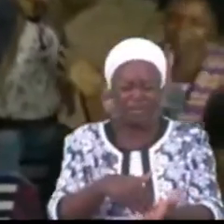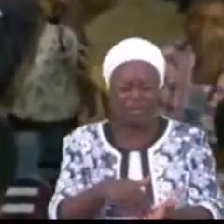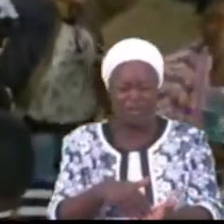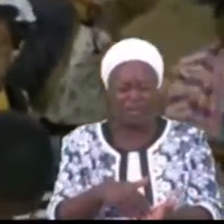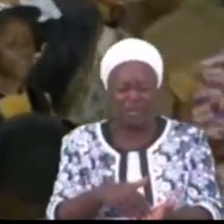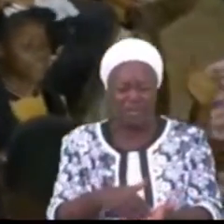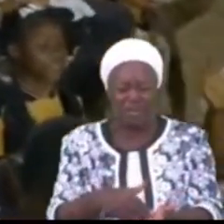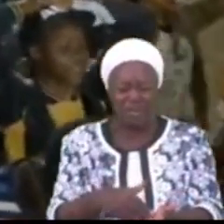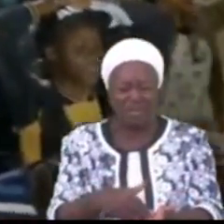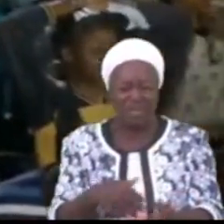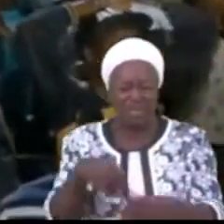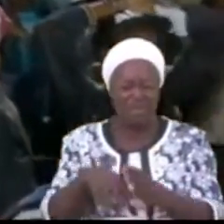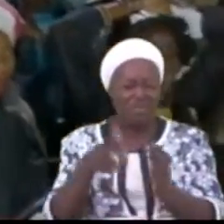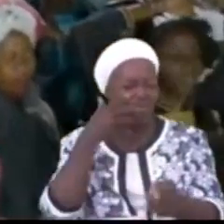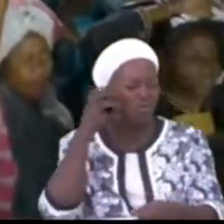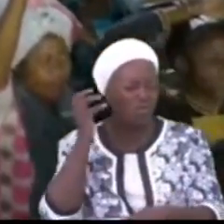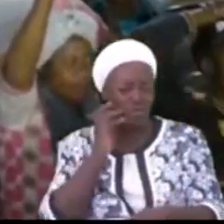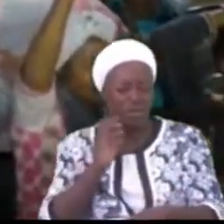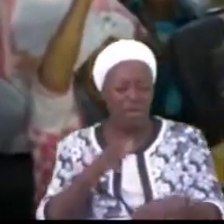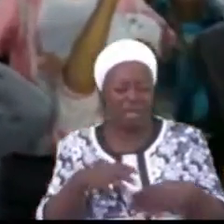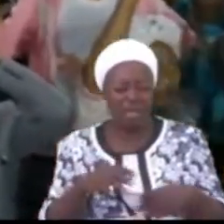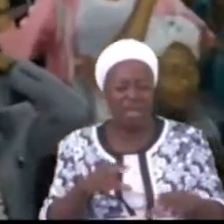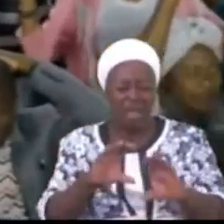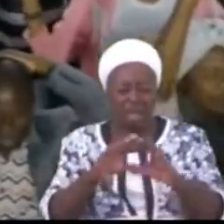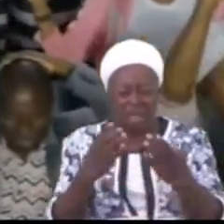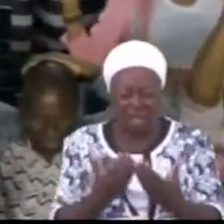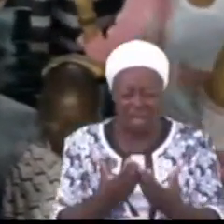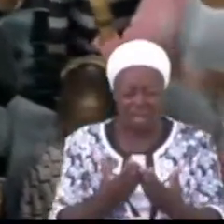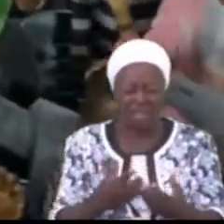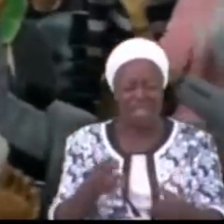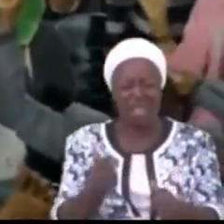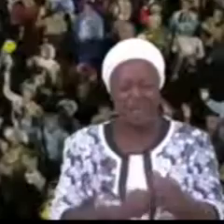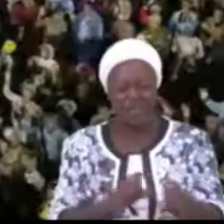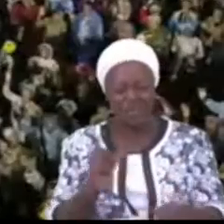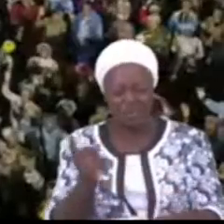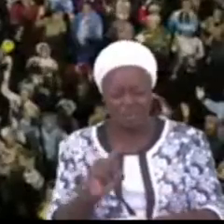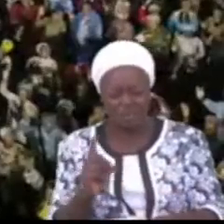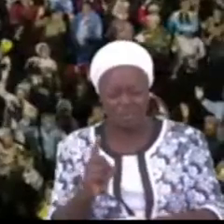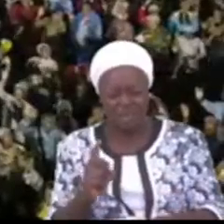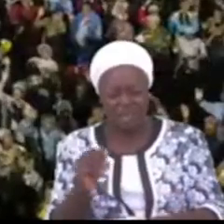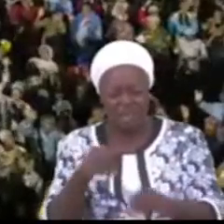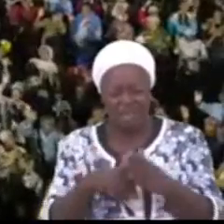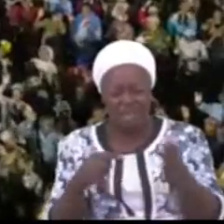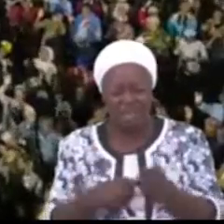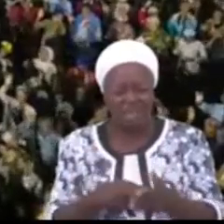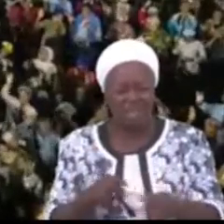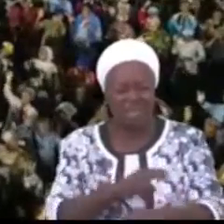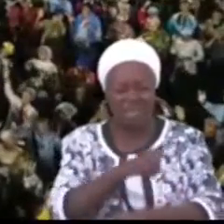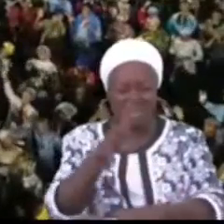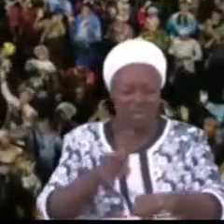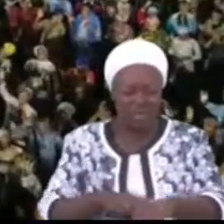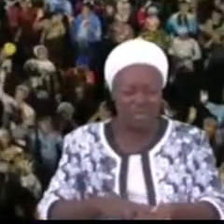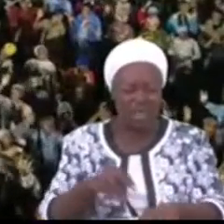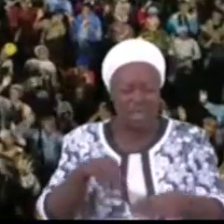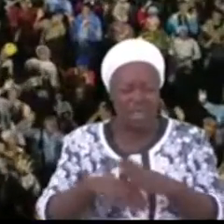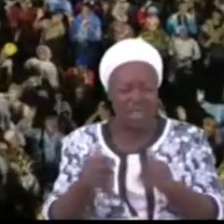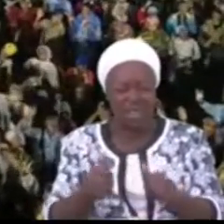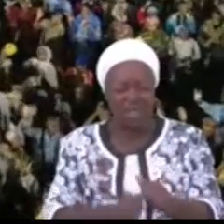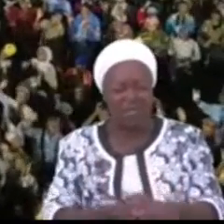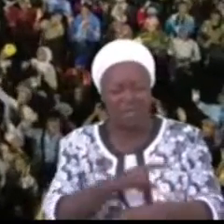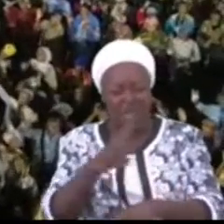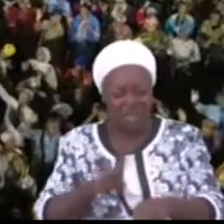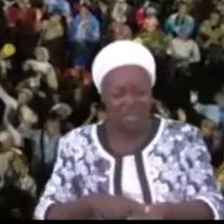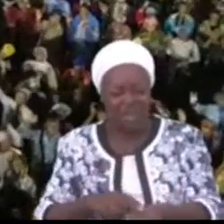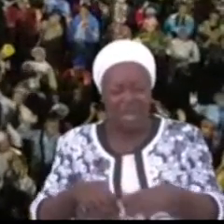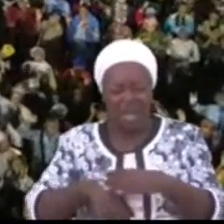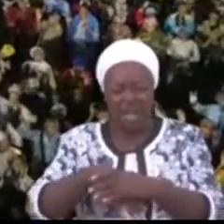the Yoruba language, a class there, everywhere, in this nation, in every nation,